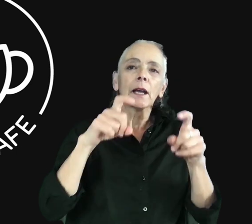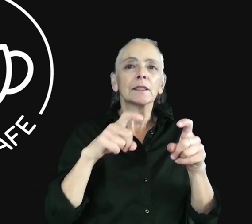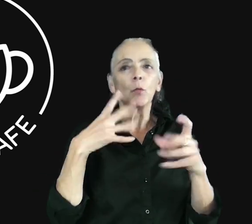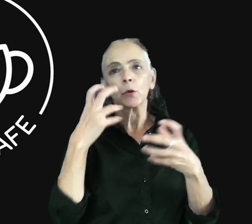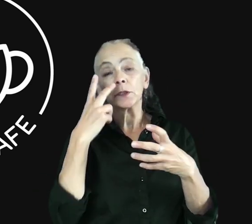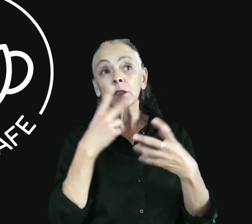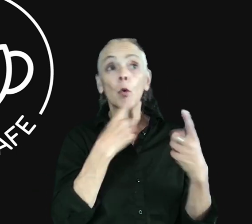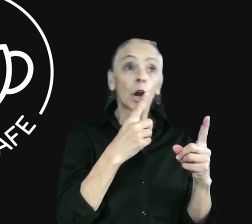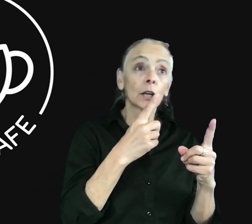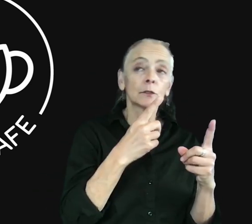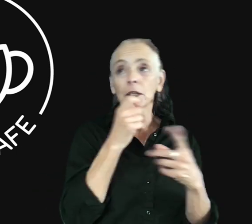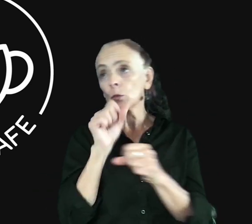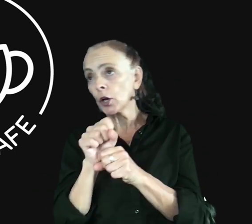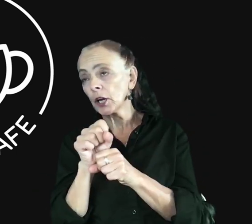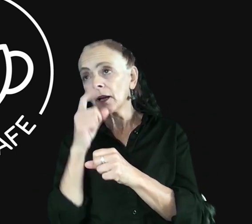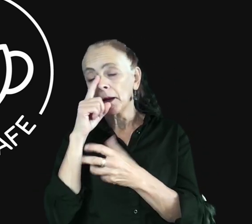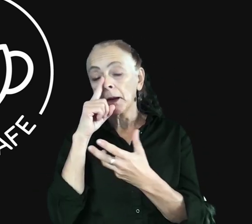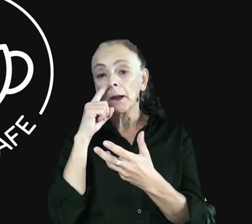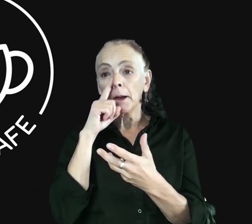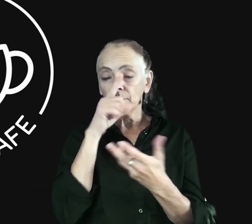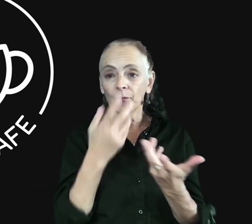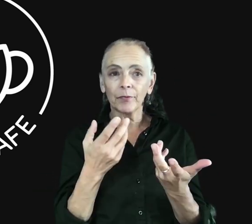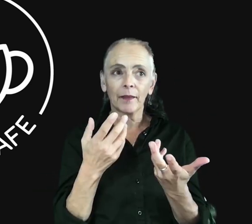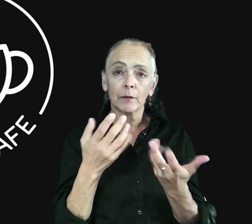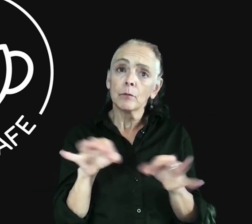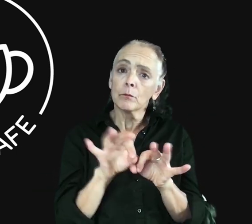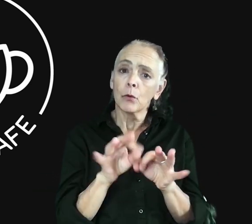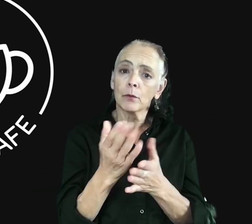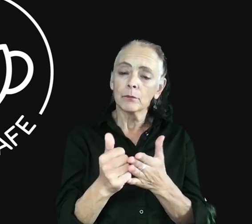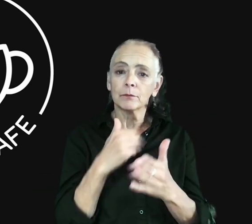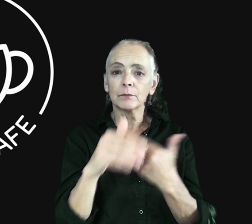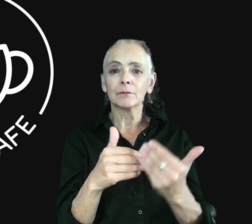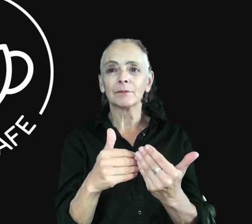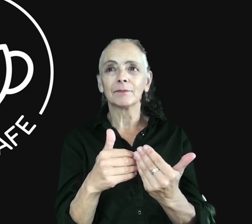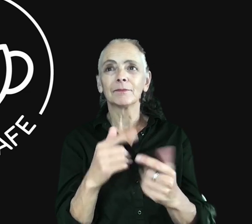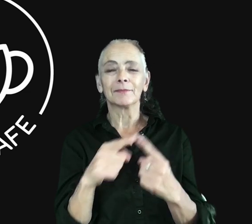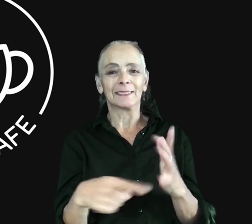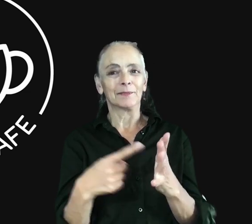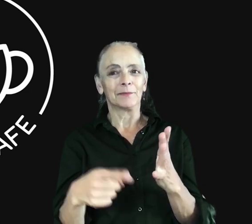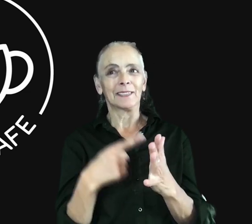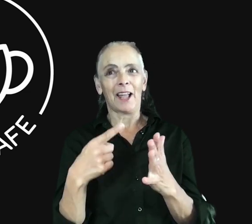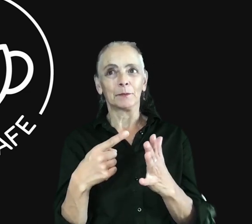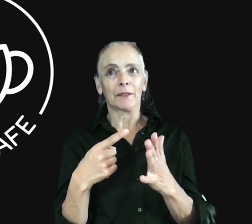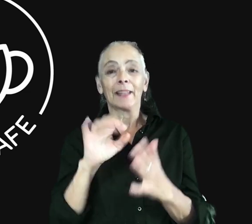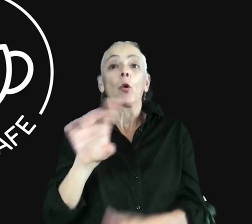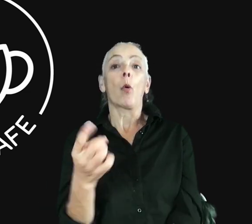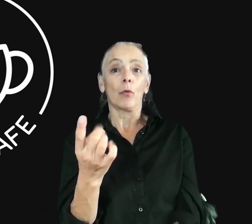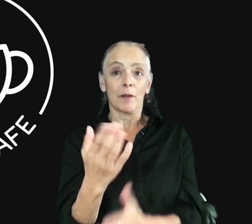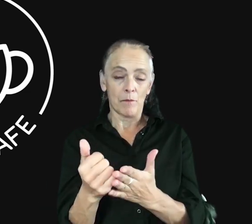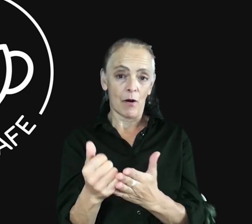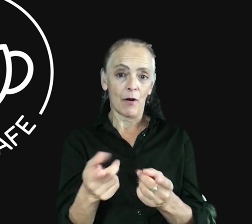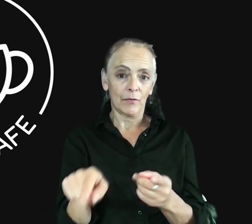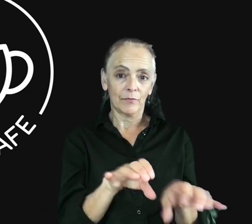it works or if it doesn't work and that's that's definitely an important part of the process but uh sometimes it's the only part or the only way